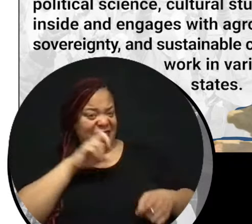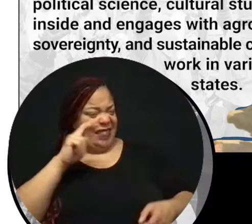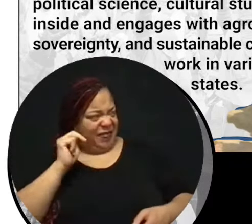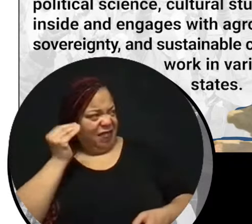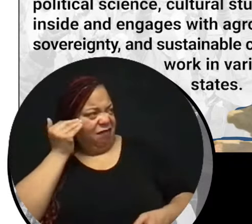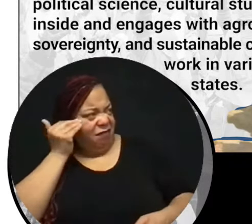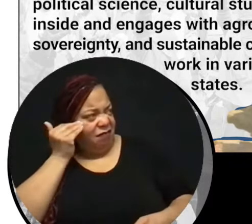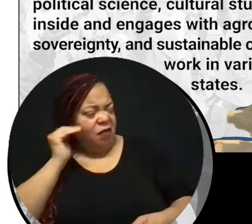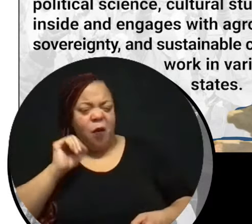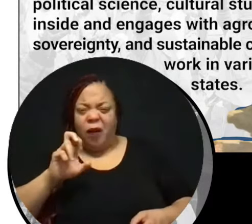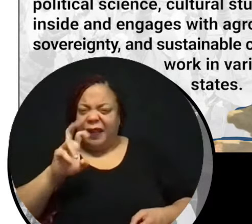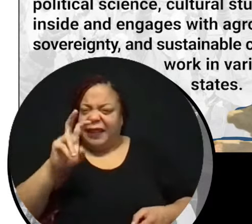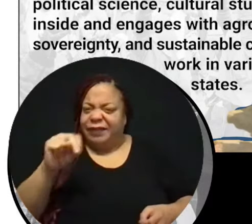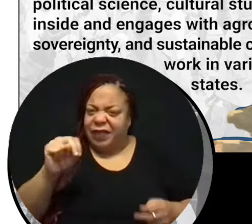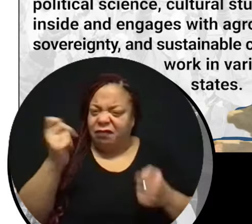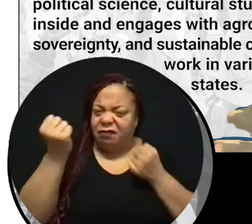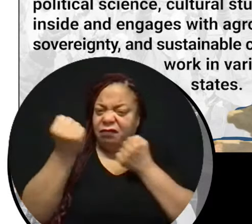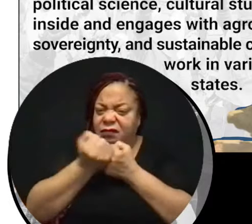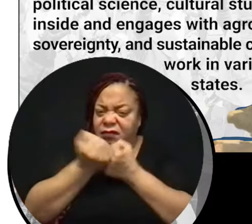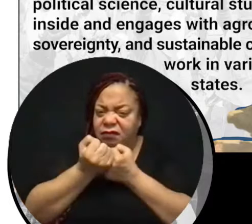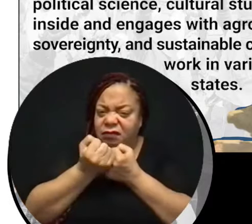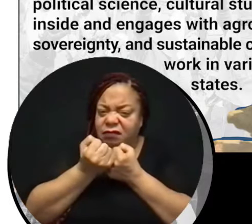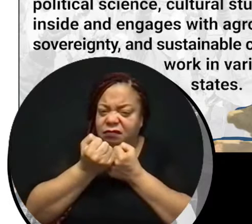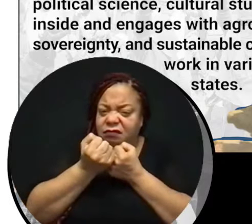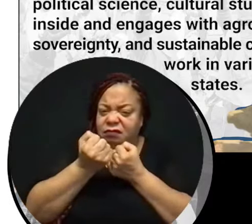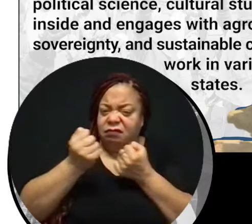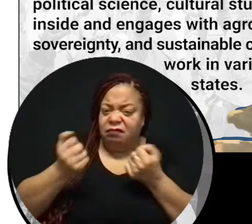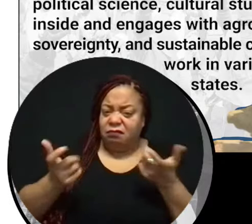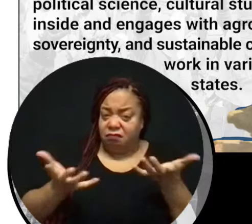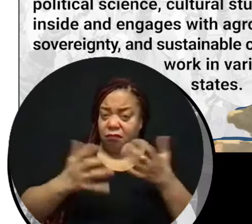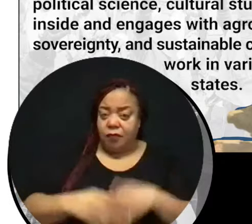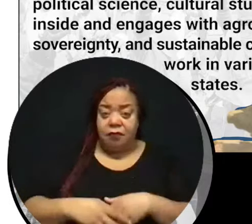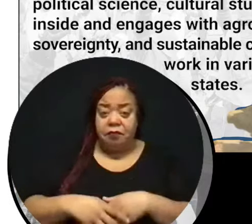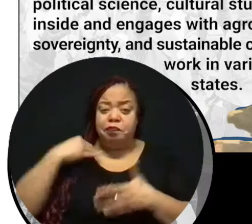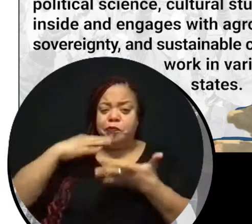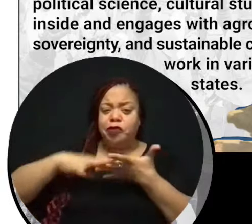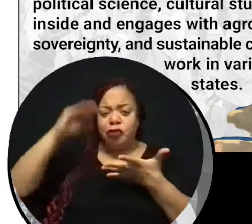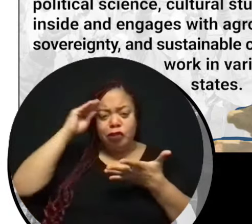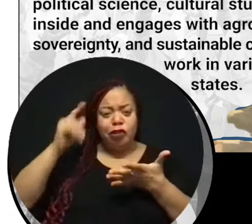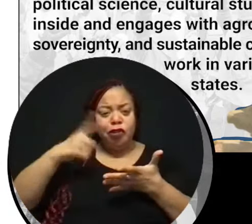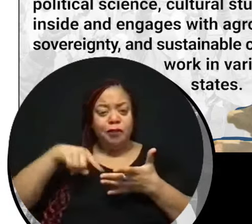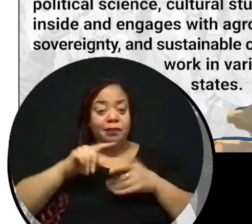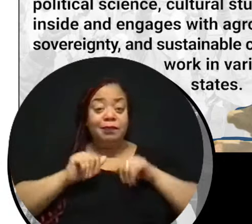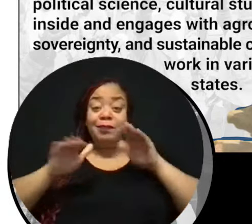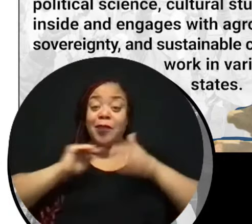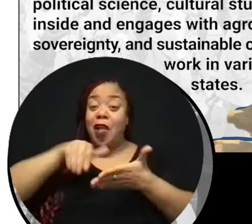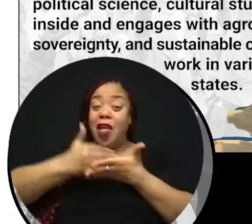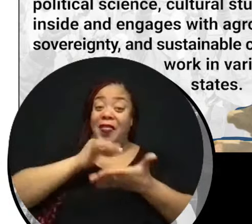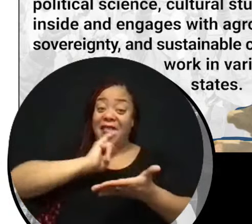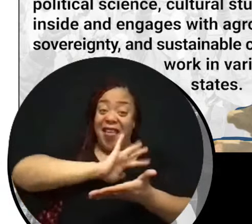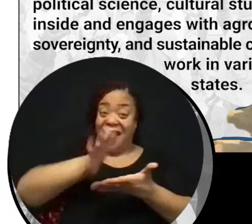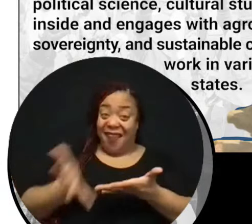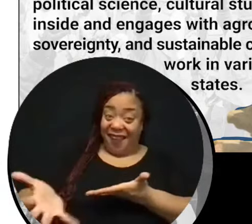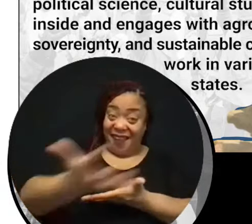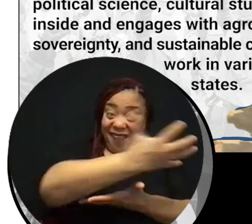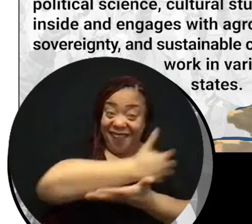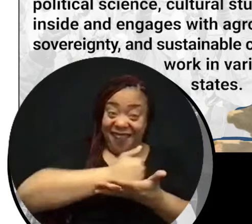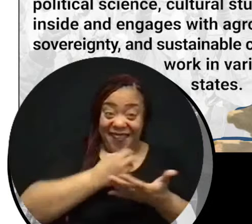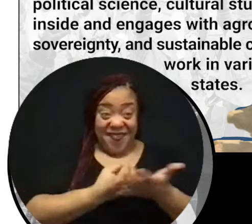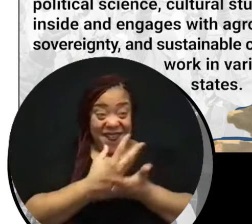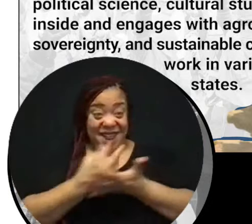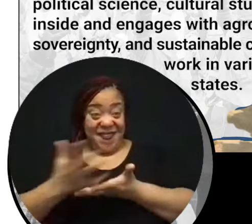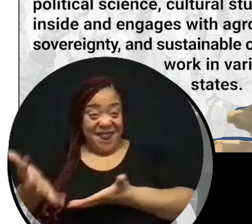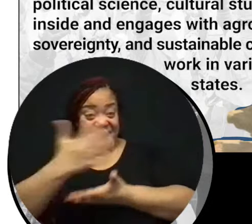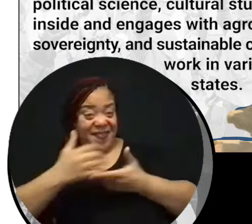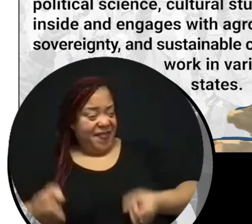are, to local food banks just for charitable recognition or charitable causes to get